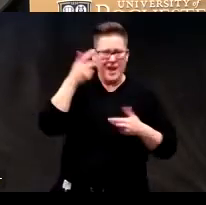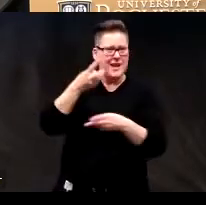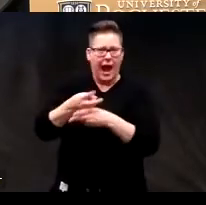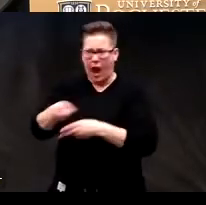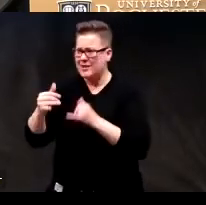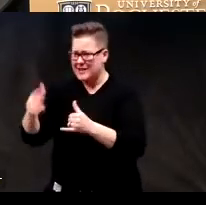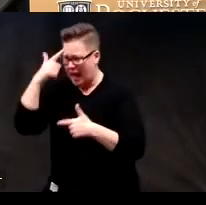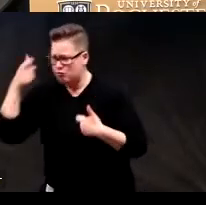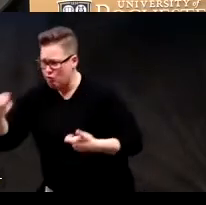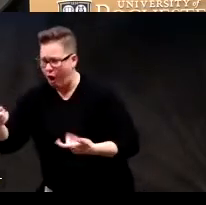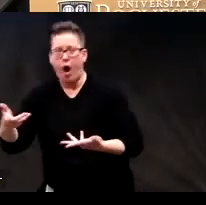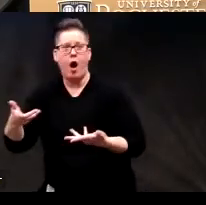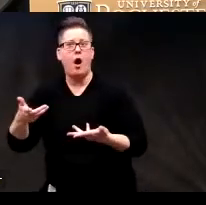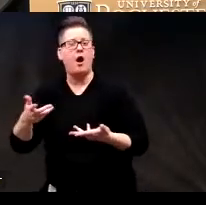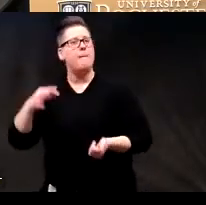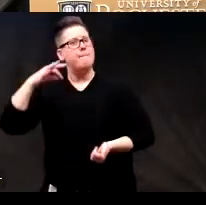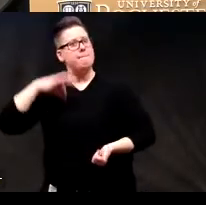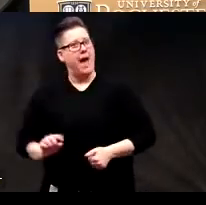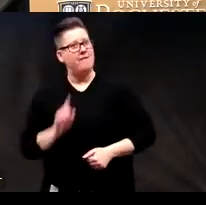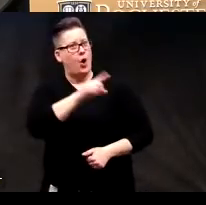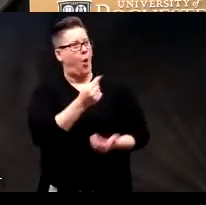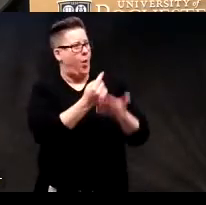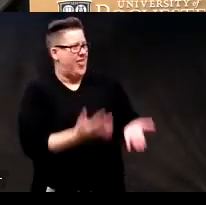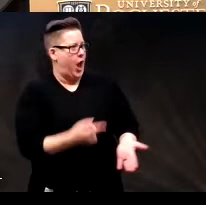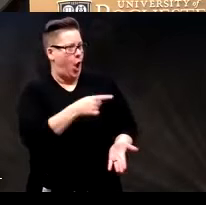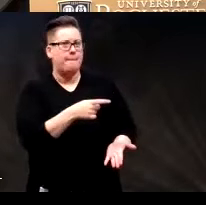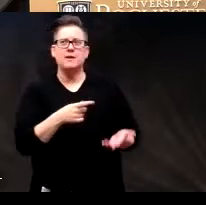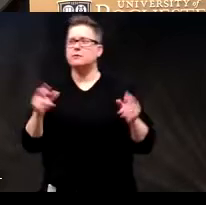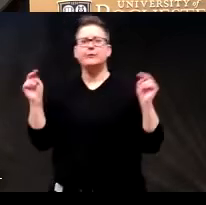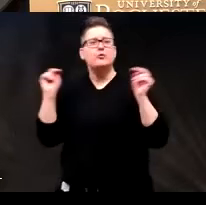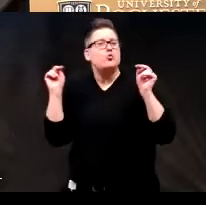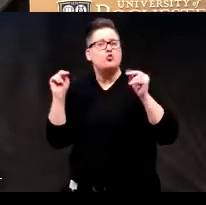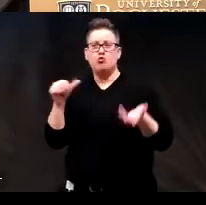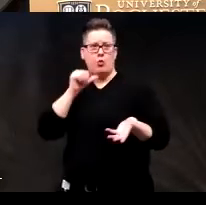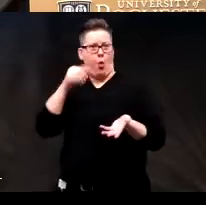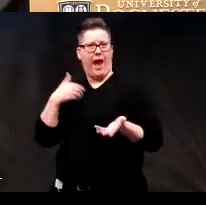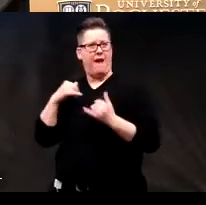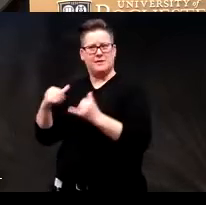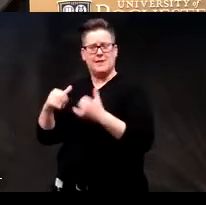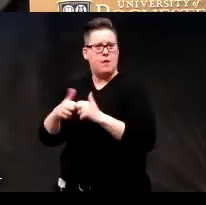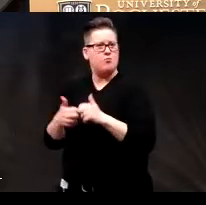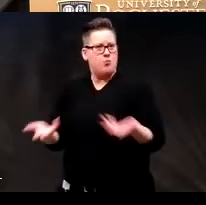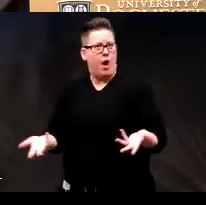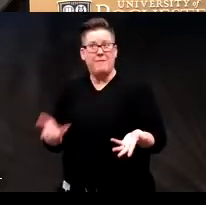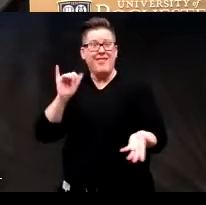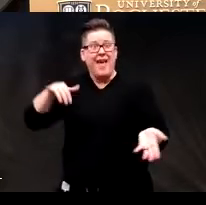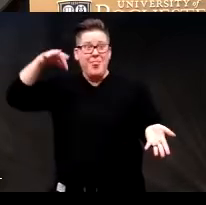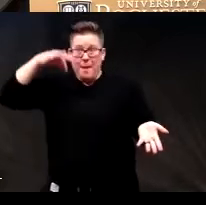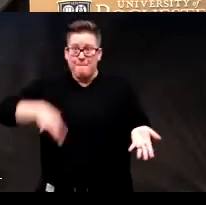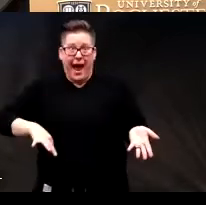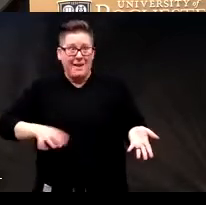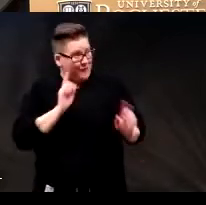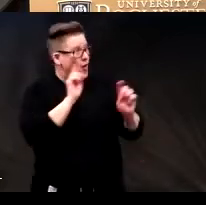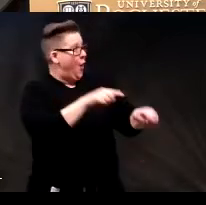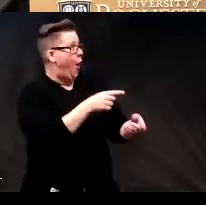the benefit of going to a therapist is that there's some distance, right? They don't really, aren't going through what you're going through, so they can